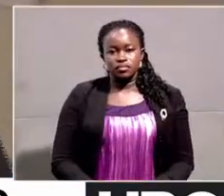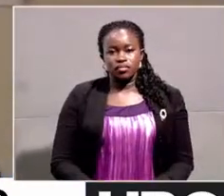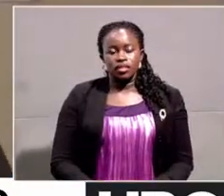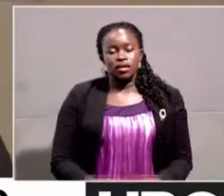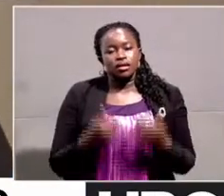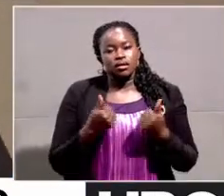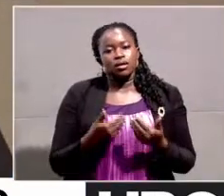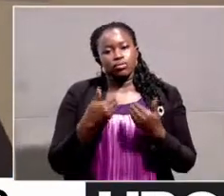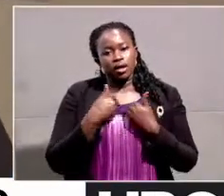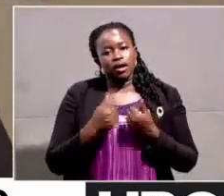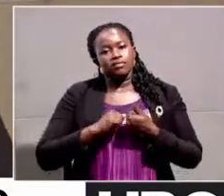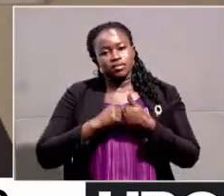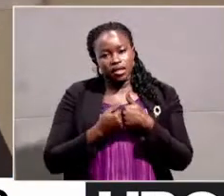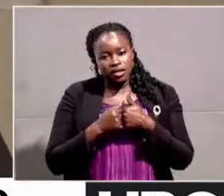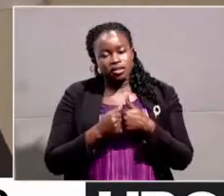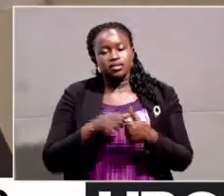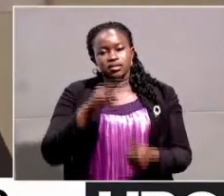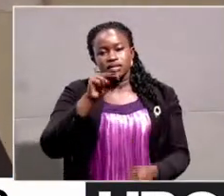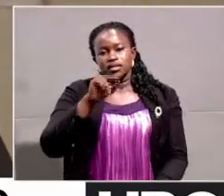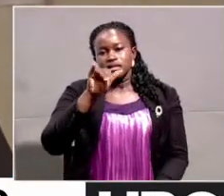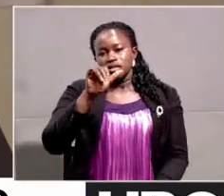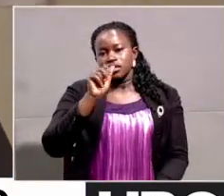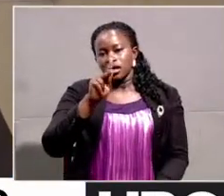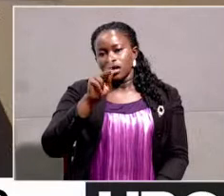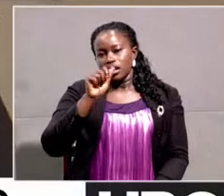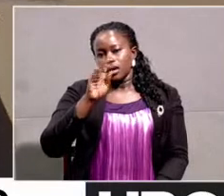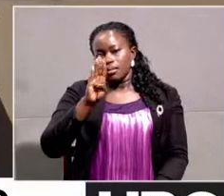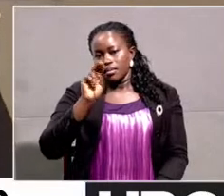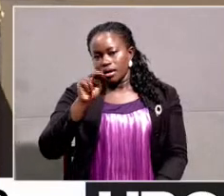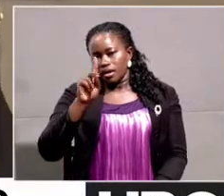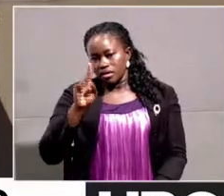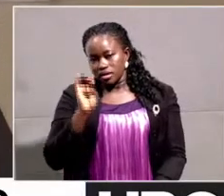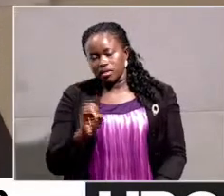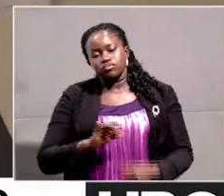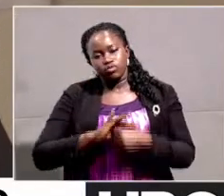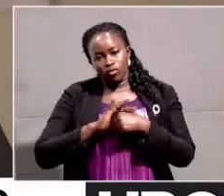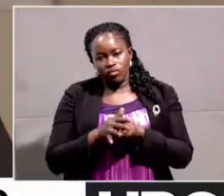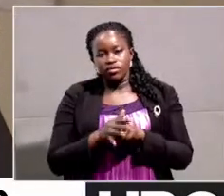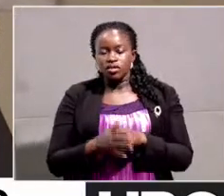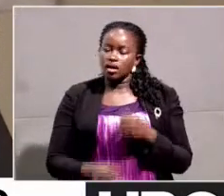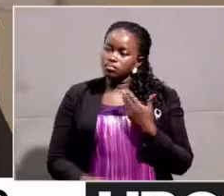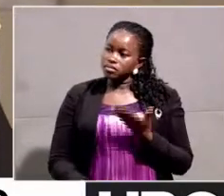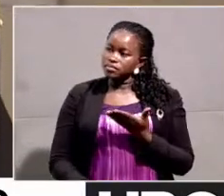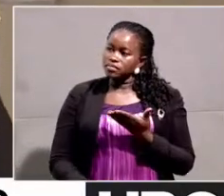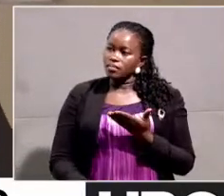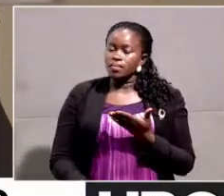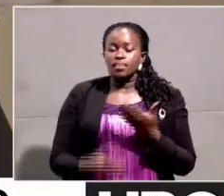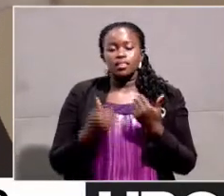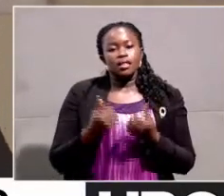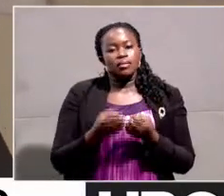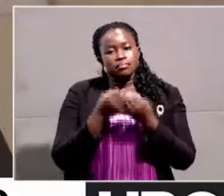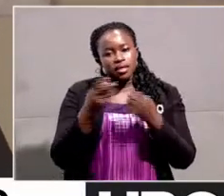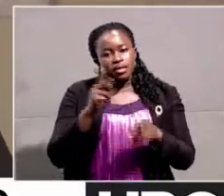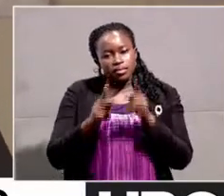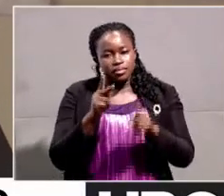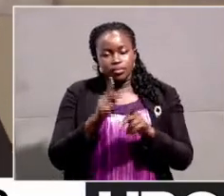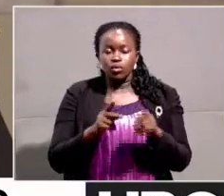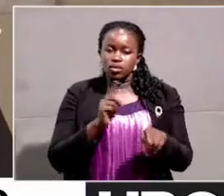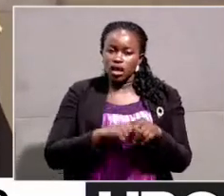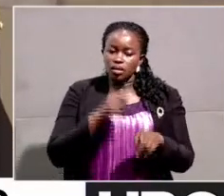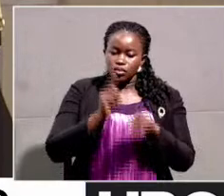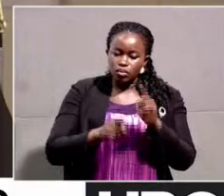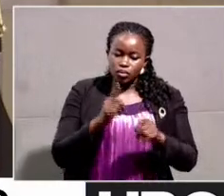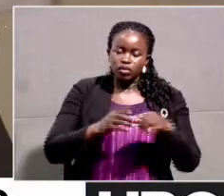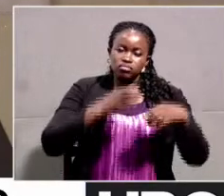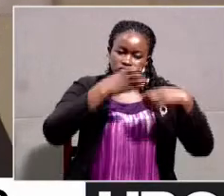Nyakabande of COVID-19. Many people now have been tested on arrival. Every